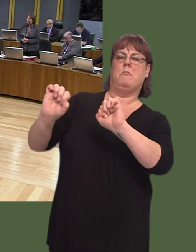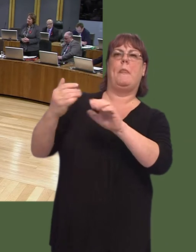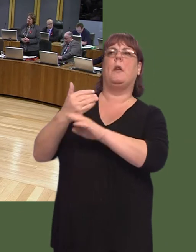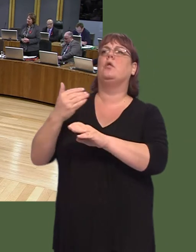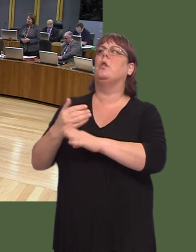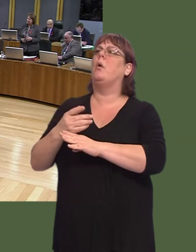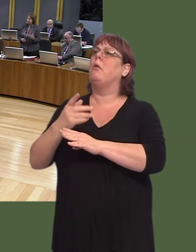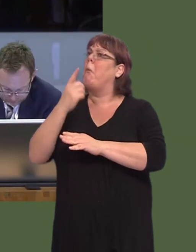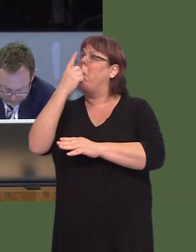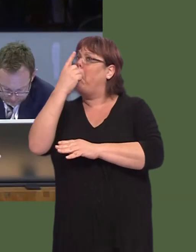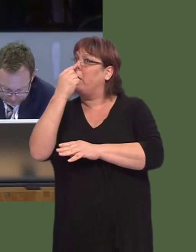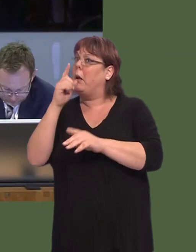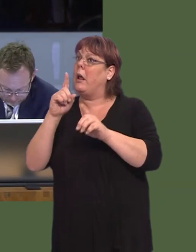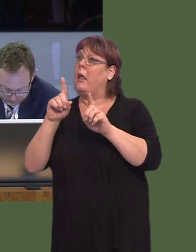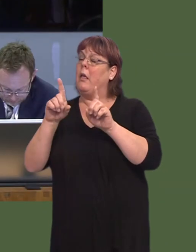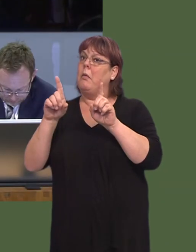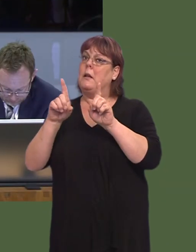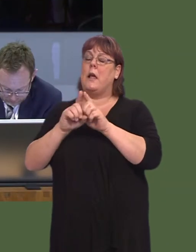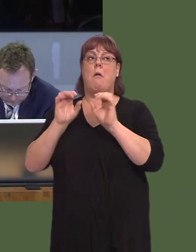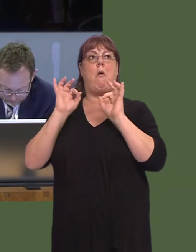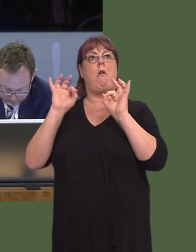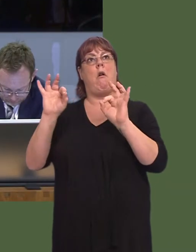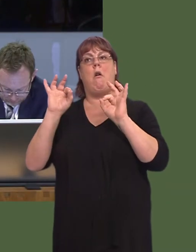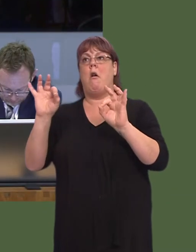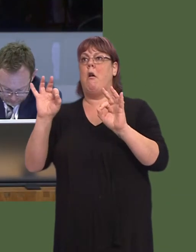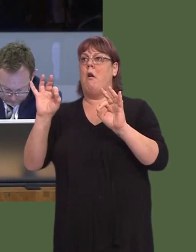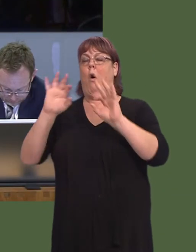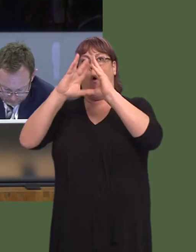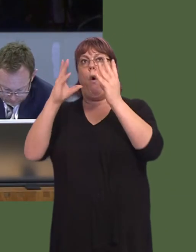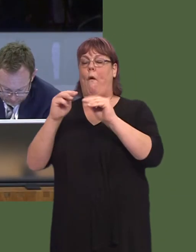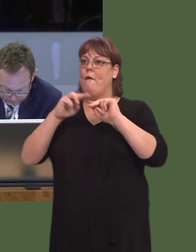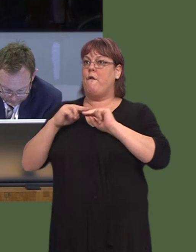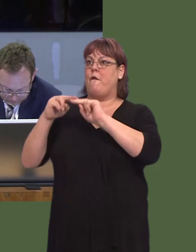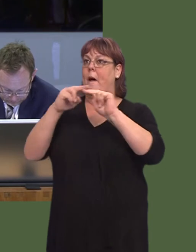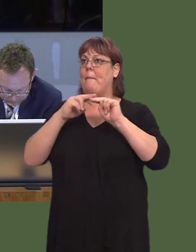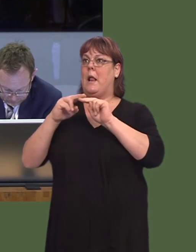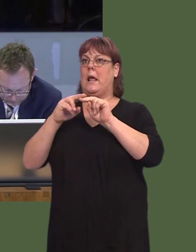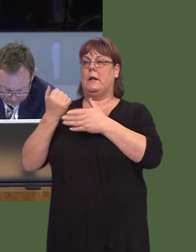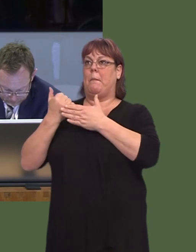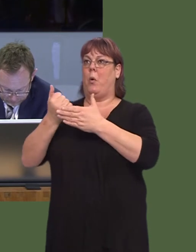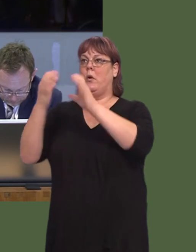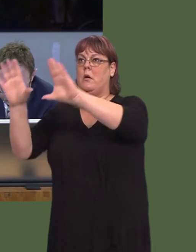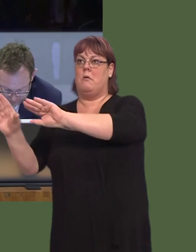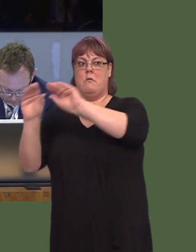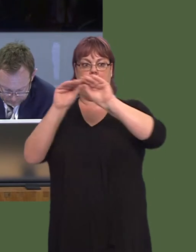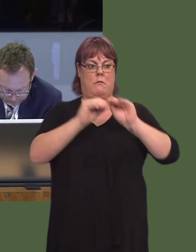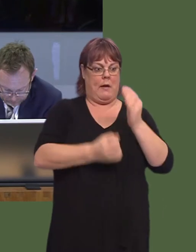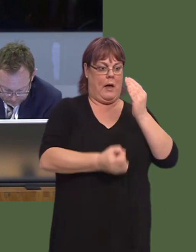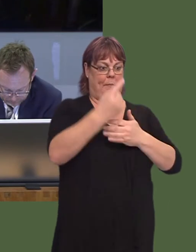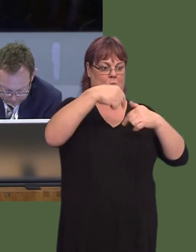do to see if we can actually bring that kind of groundbreaking whole family view of to how we might